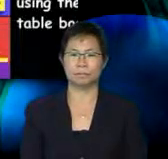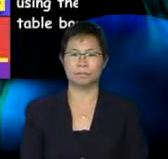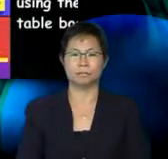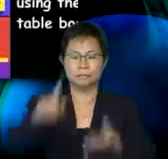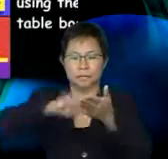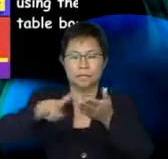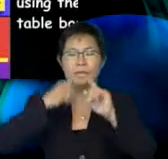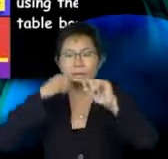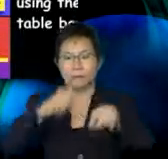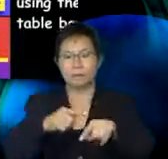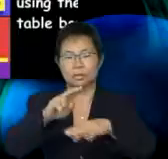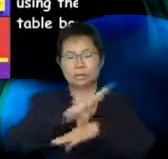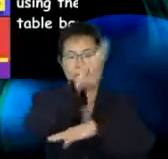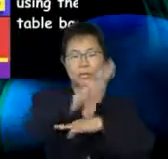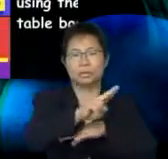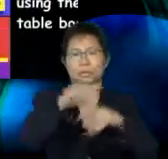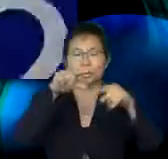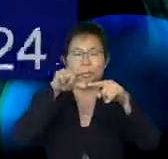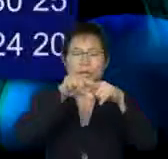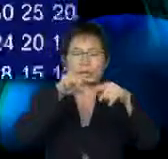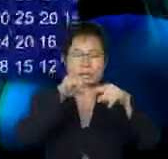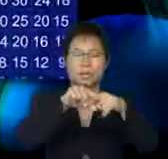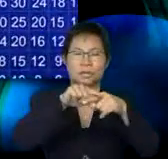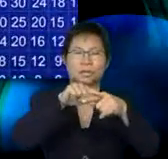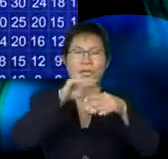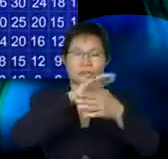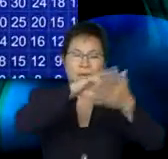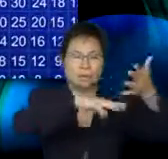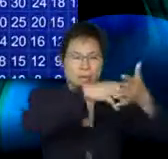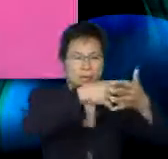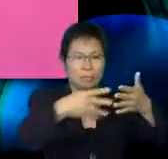Check the answer using the division table board.